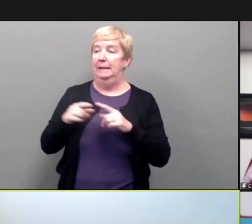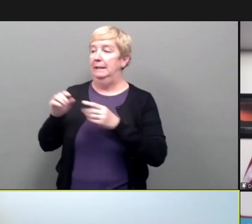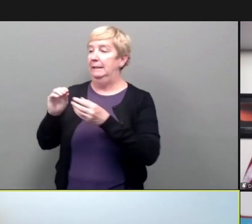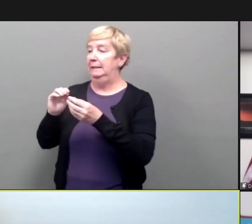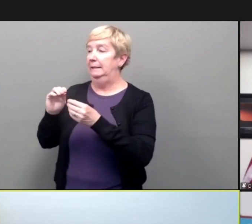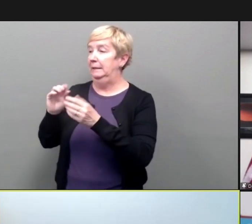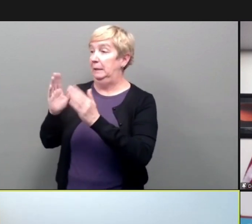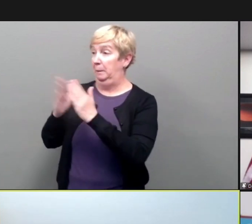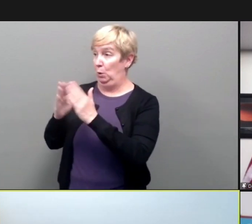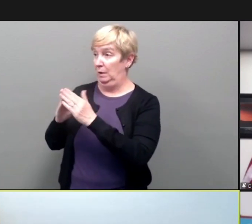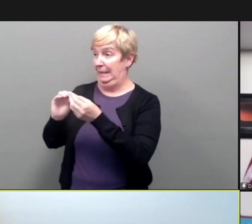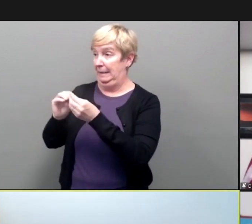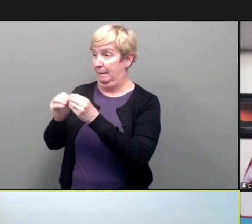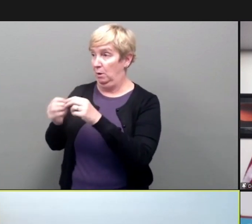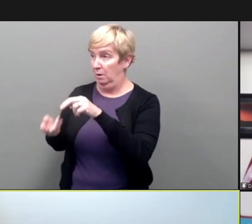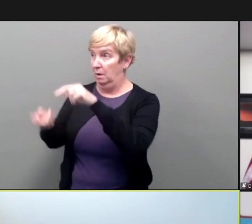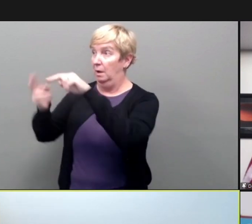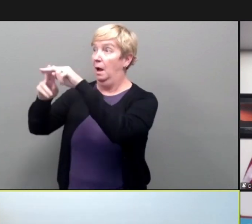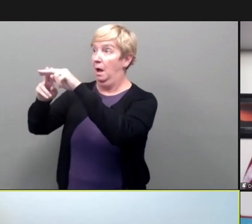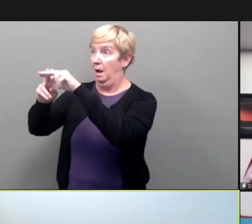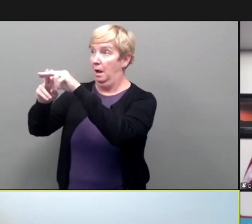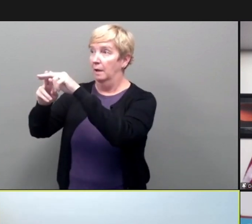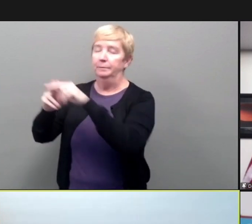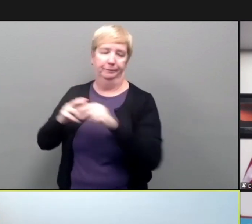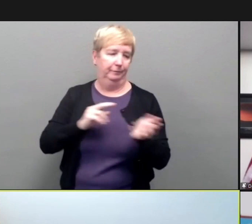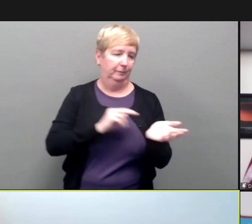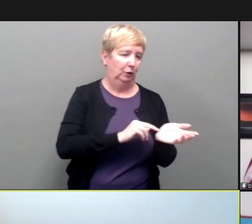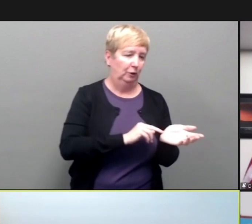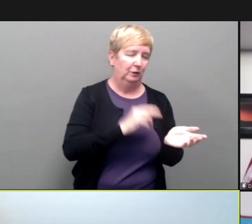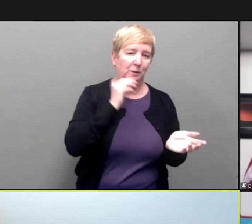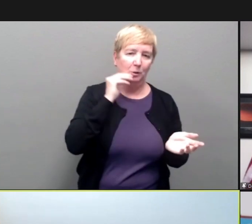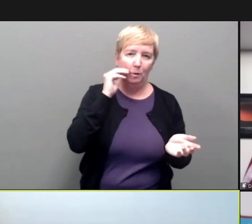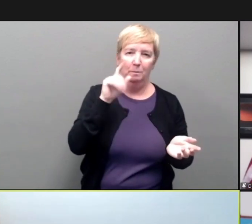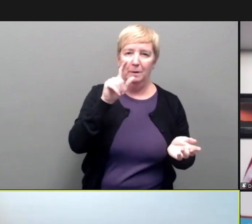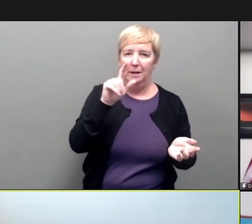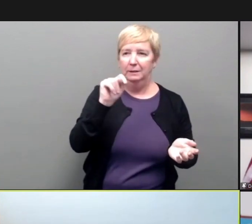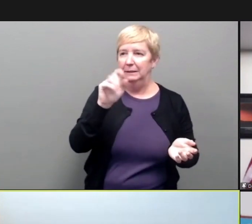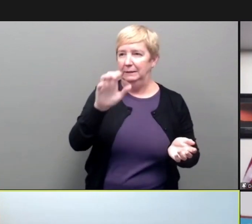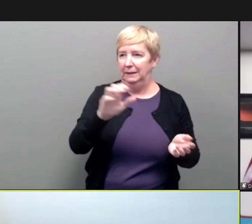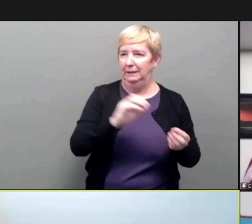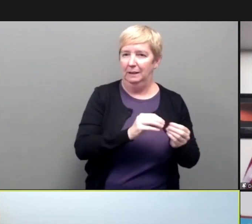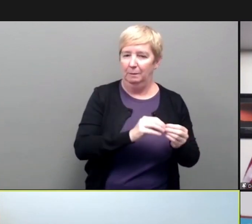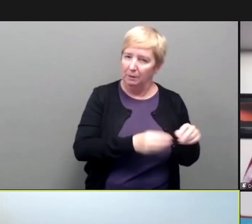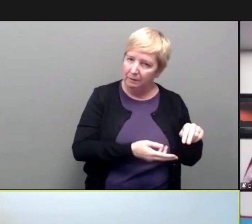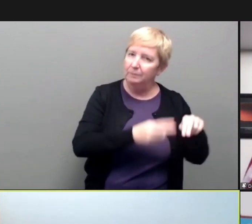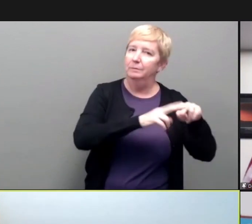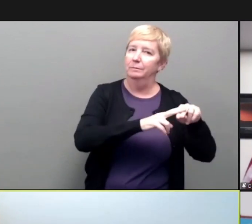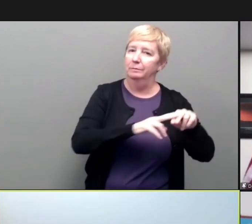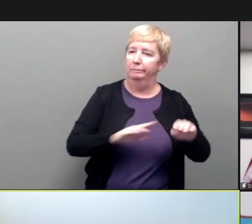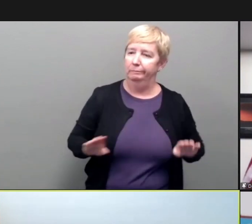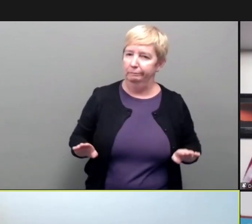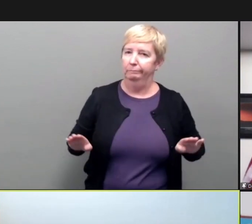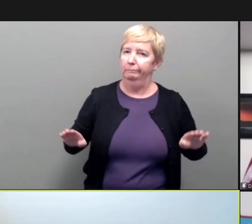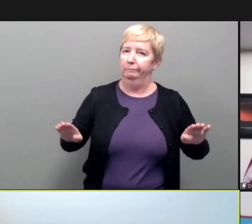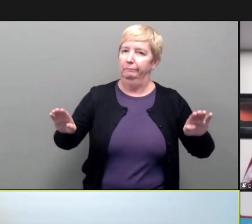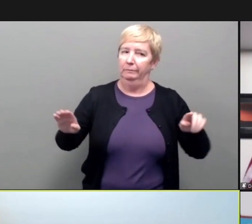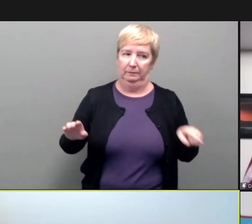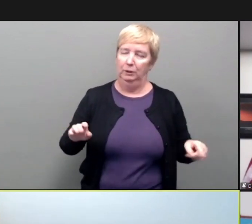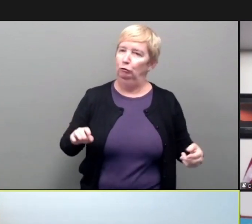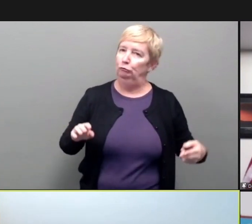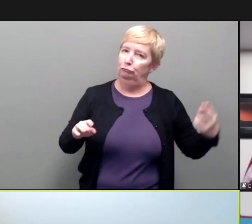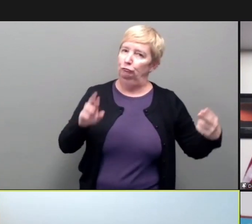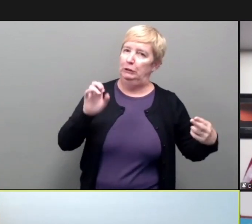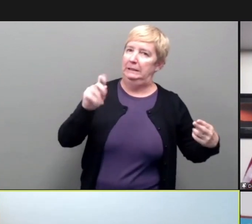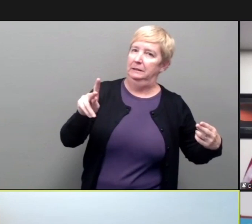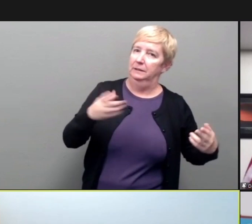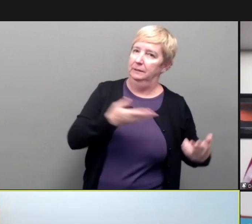in the community, then certainly the nursing home residents are at risk. But I would just